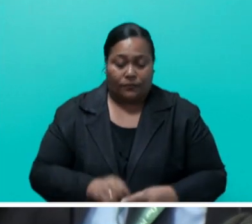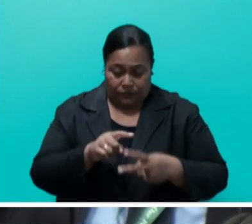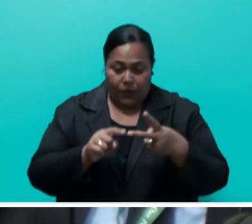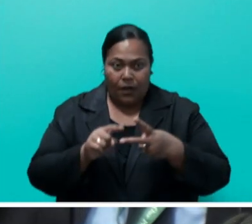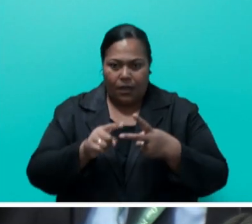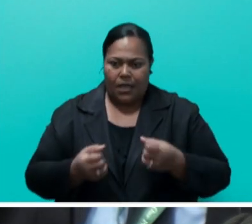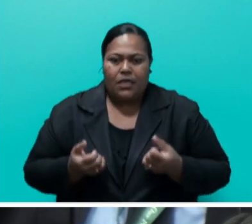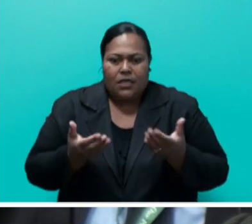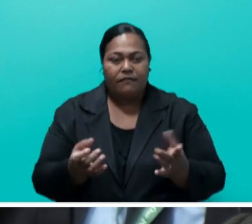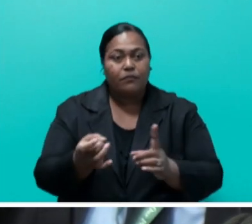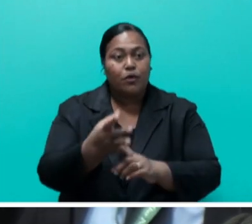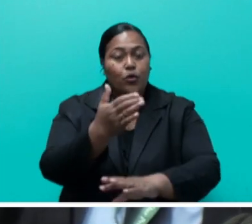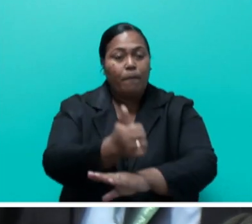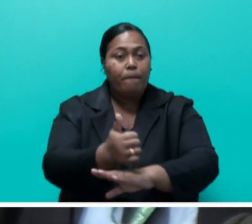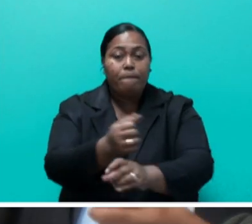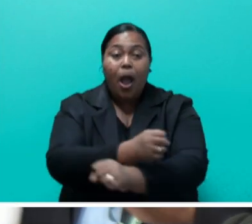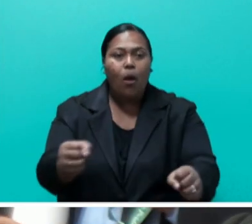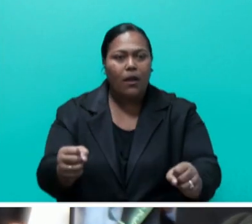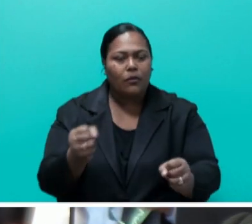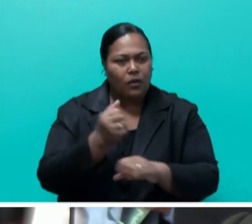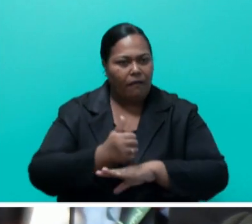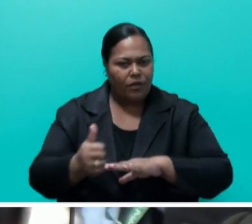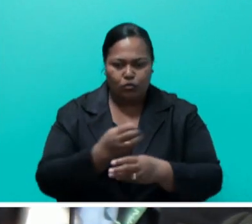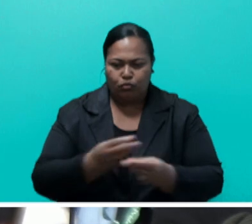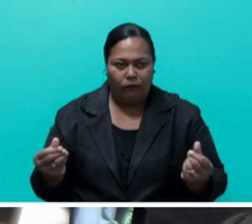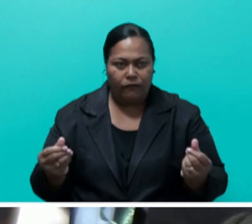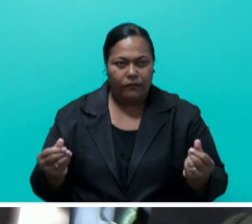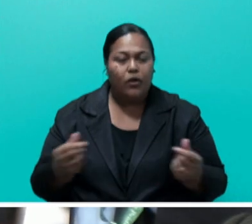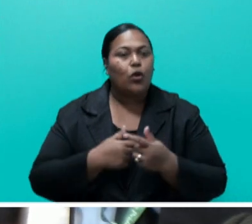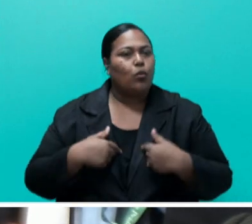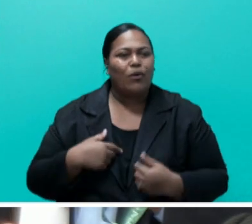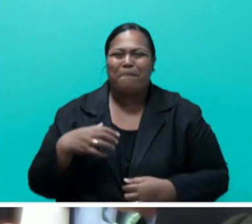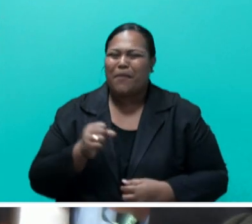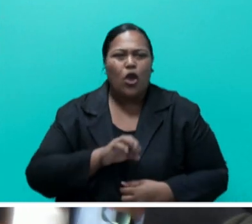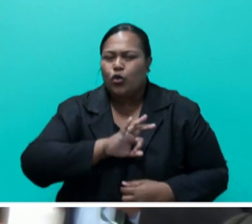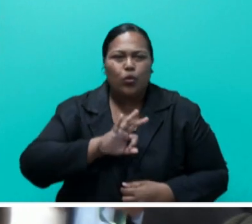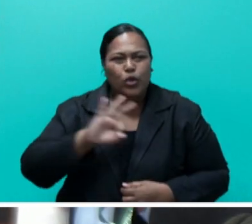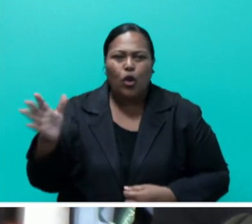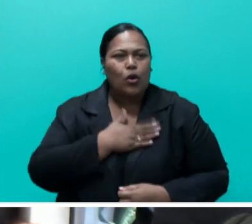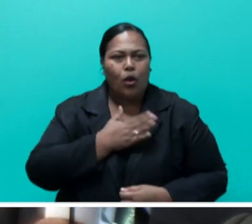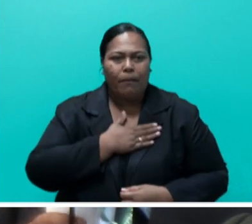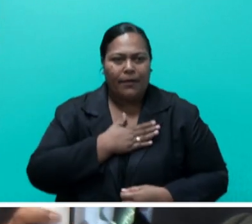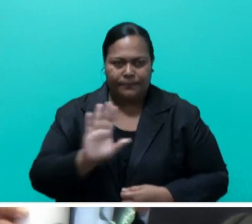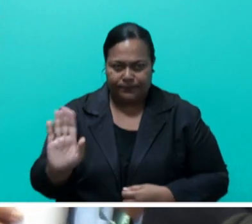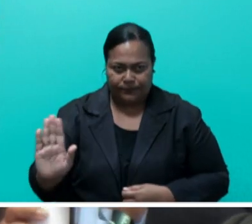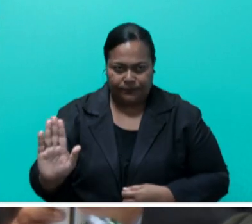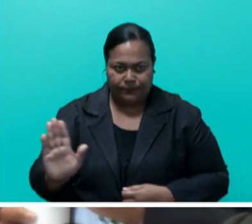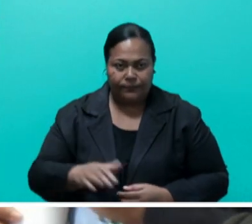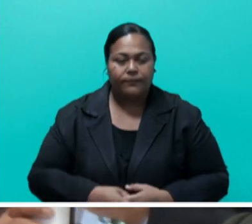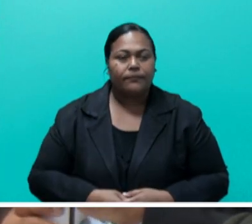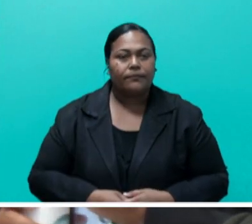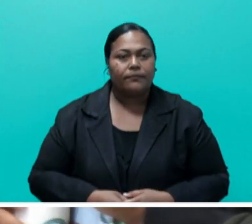powers to government to deal with this. And we must not have any mercy for these people. Those